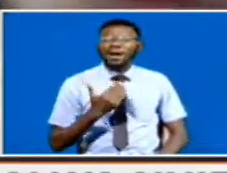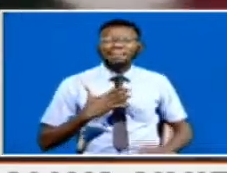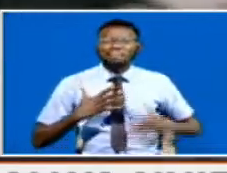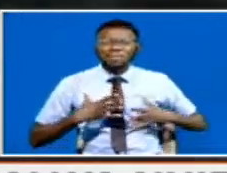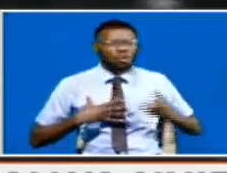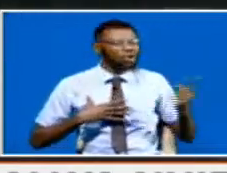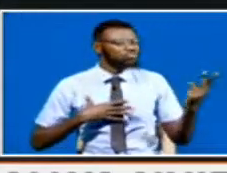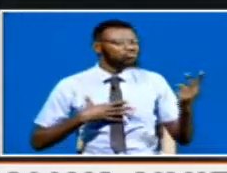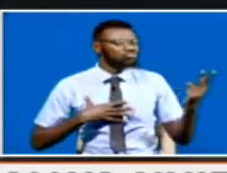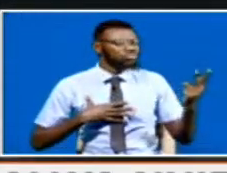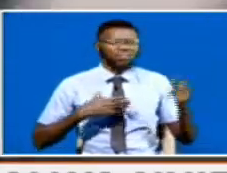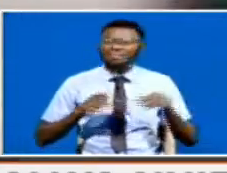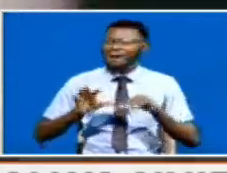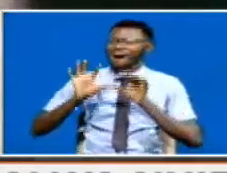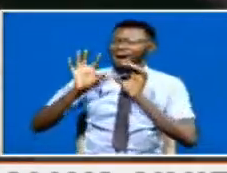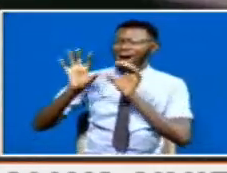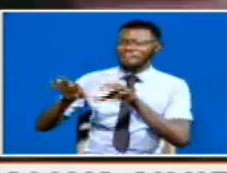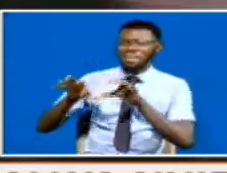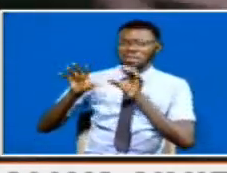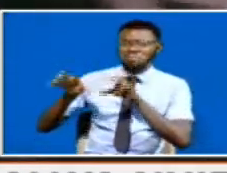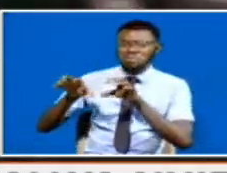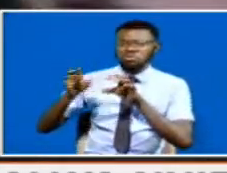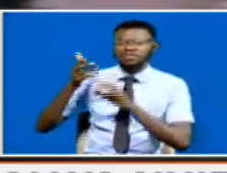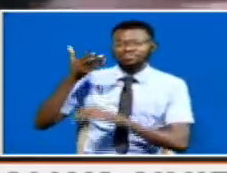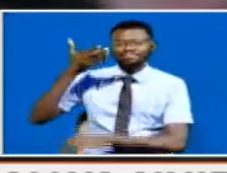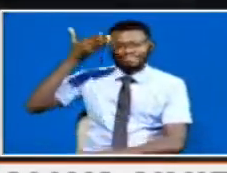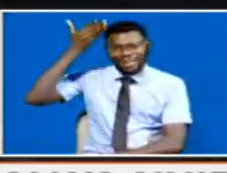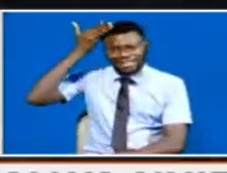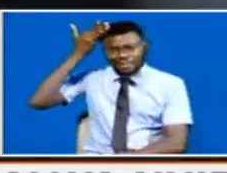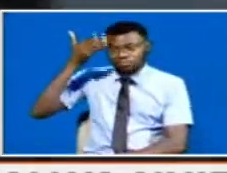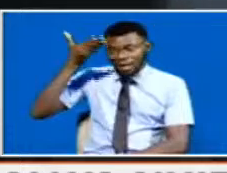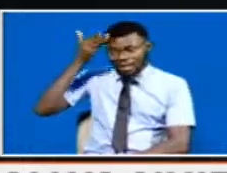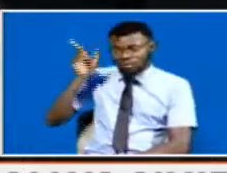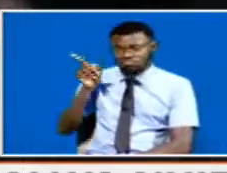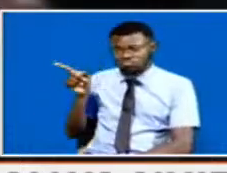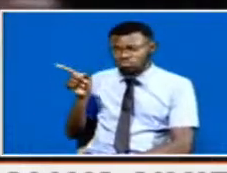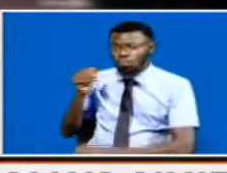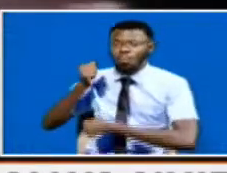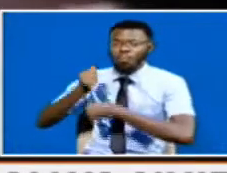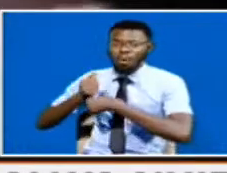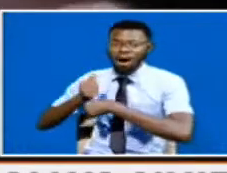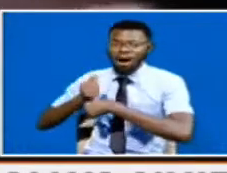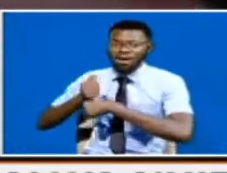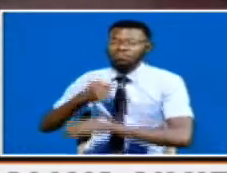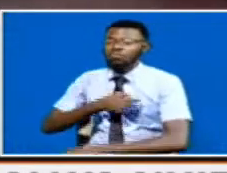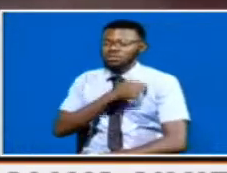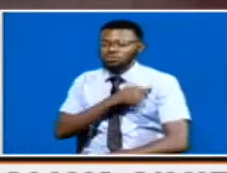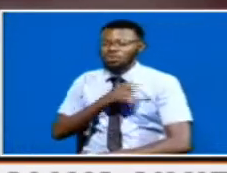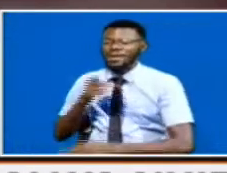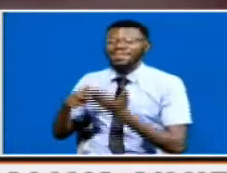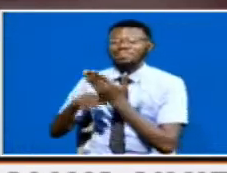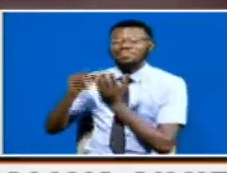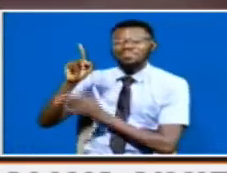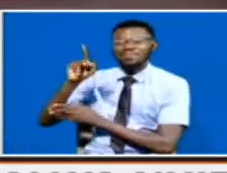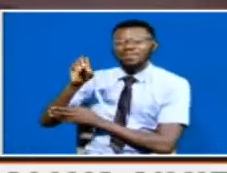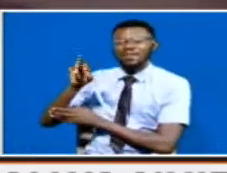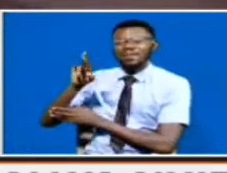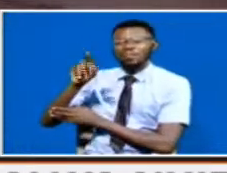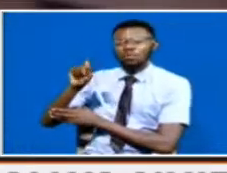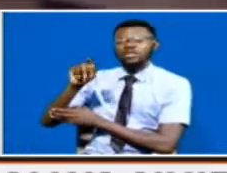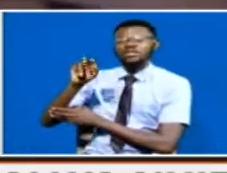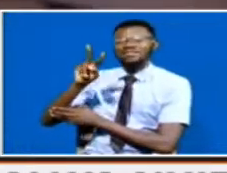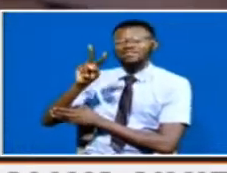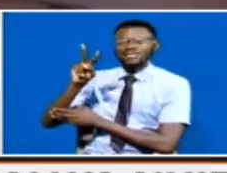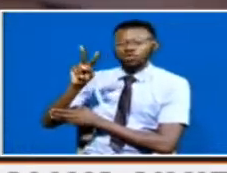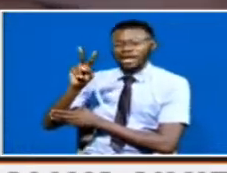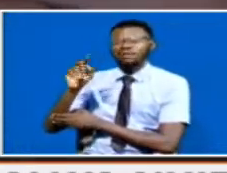kuonekana wakimrushia cheche za matusi muuguzi aliyekuwa kazini kwenye hospitali ya kaunti ndogo ya Port Victoria kule Busia